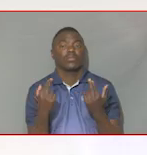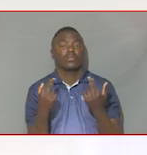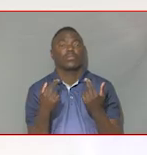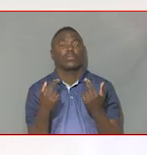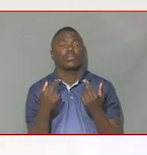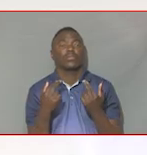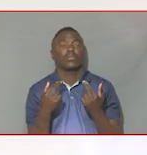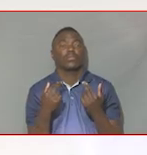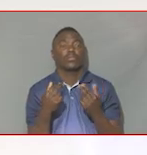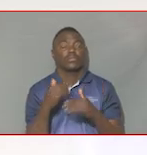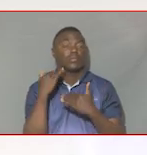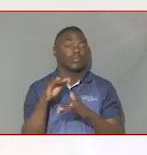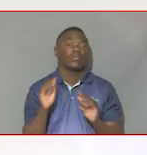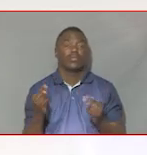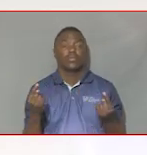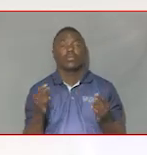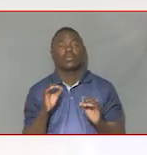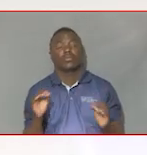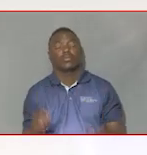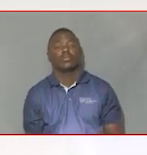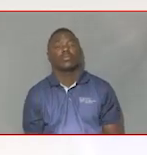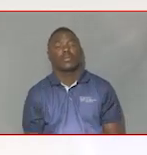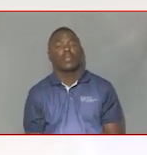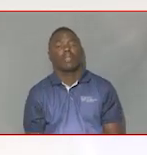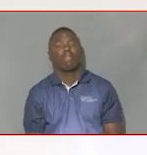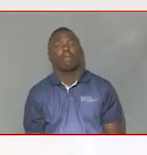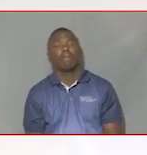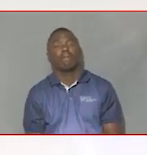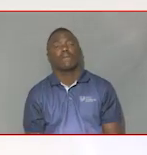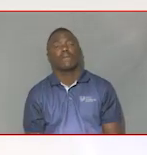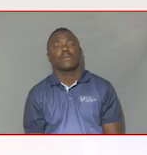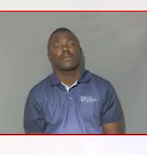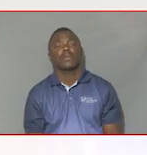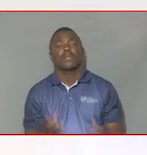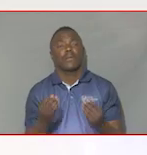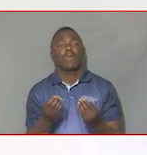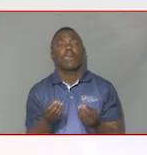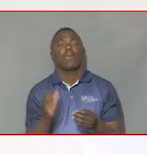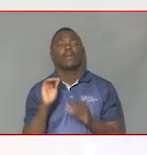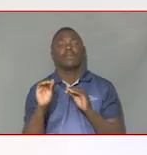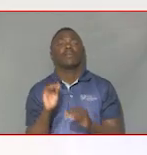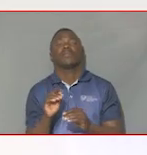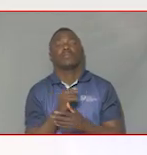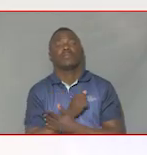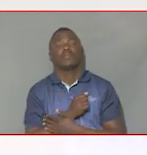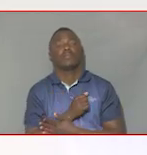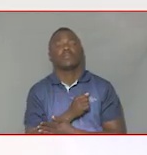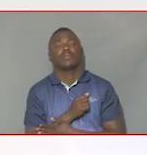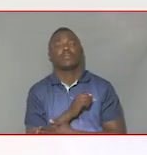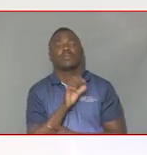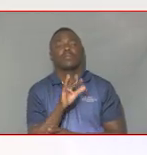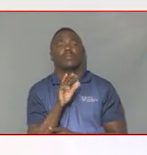taking the restriction of 5 into consideration. Okay, how many numbers can I put in there? 9,